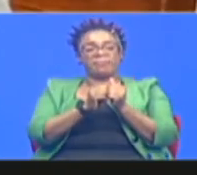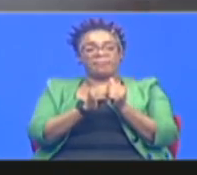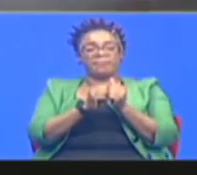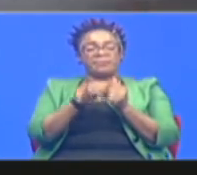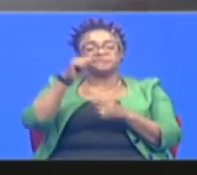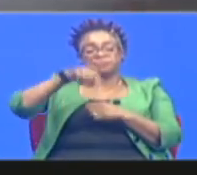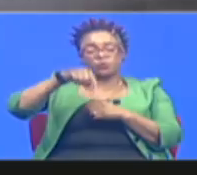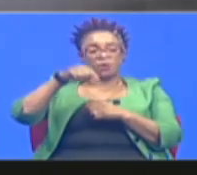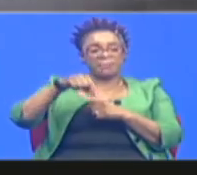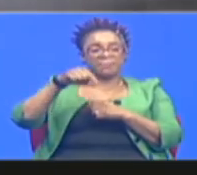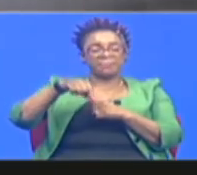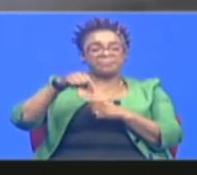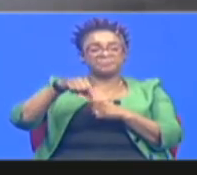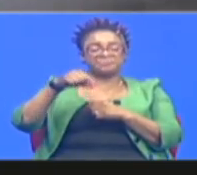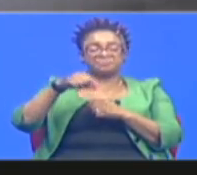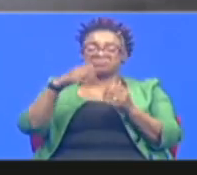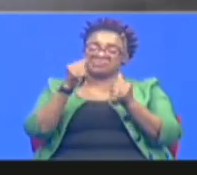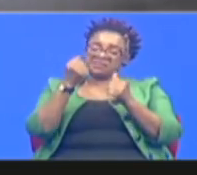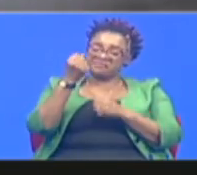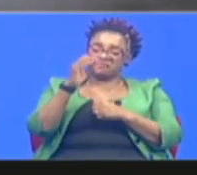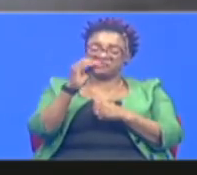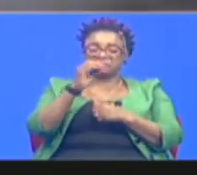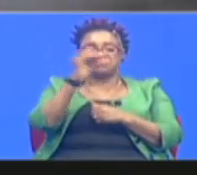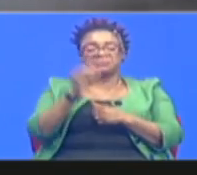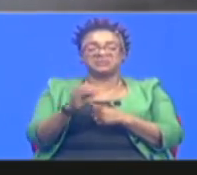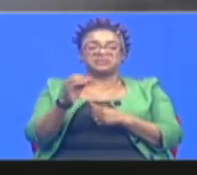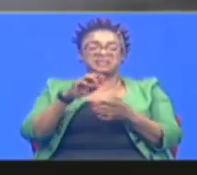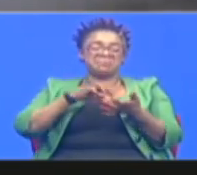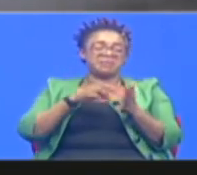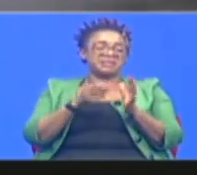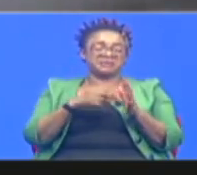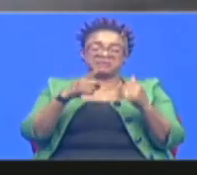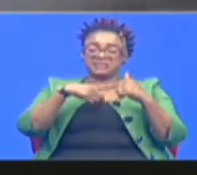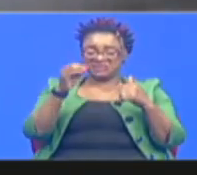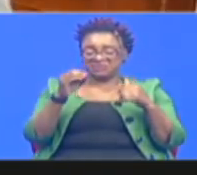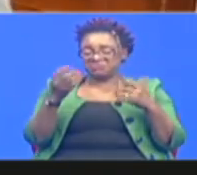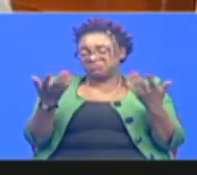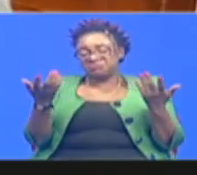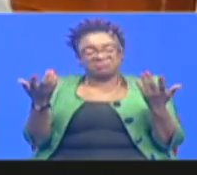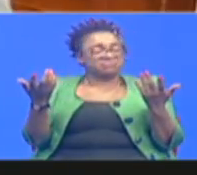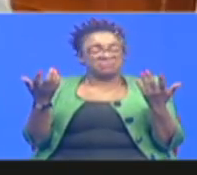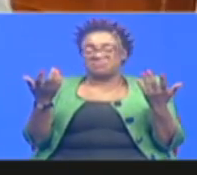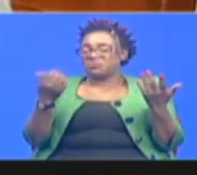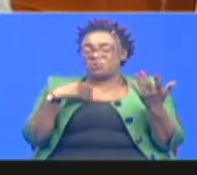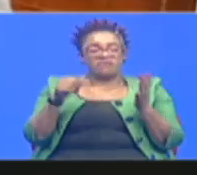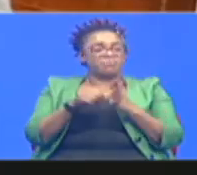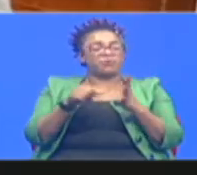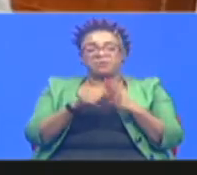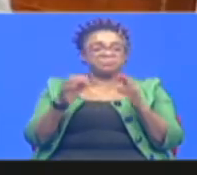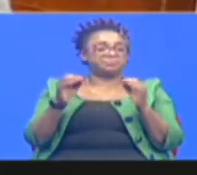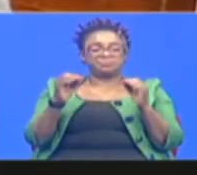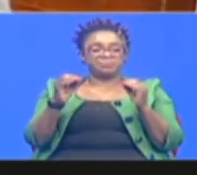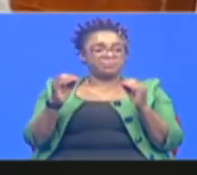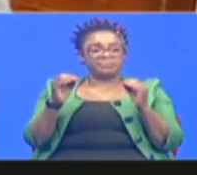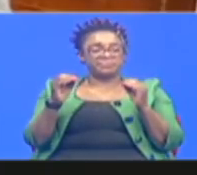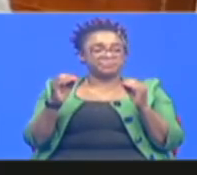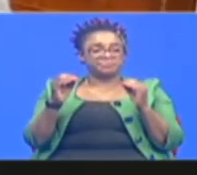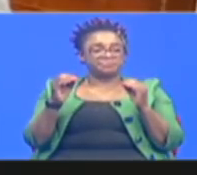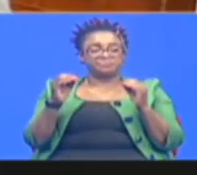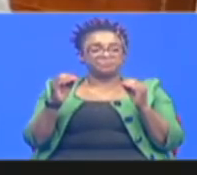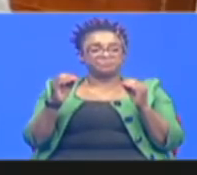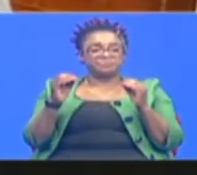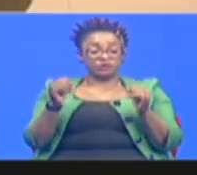is 50%. So meaning when we have six CECs, we don't have any hitches in terms of transacting. Is there any time? What good news for